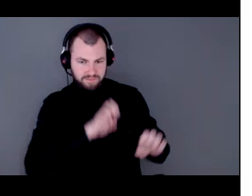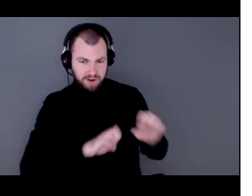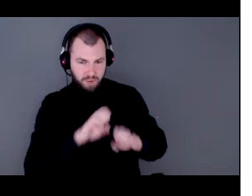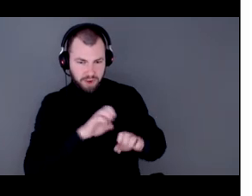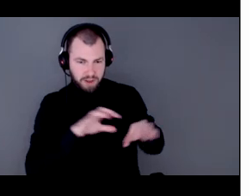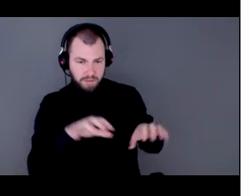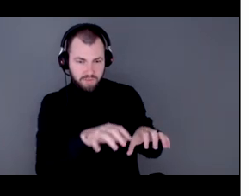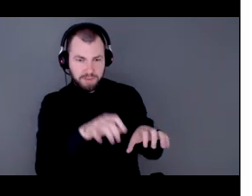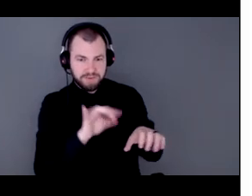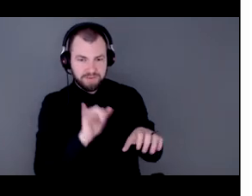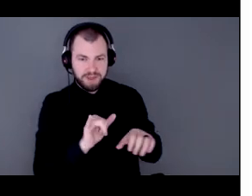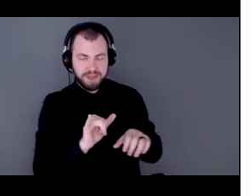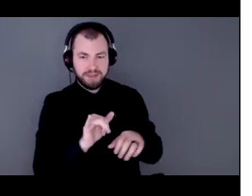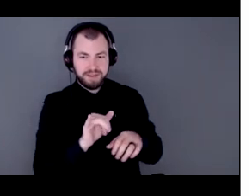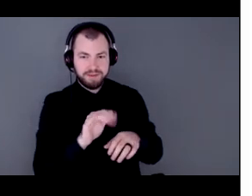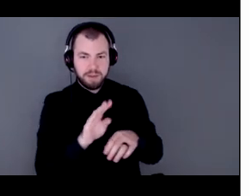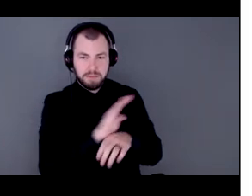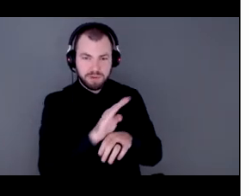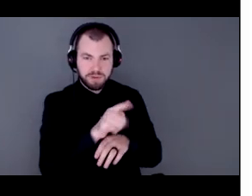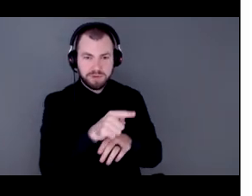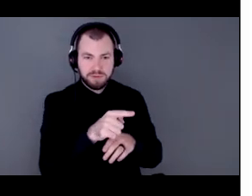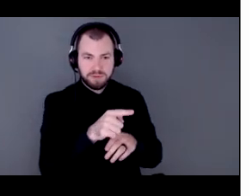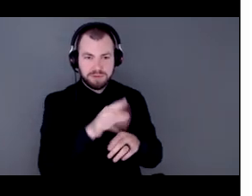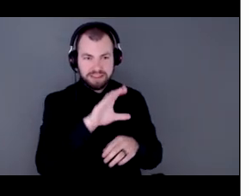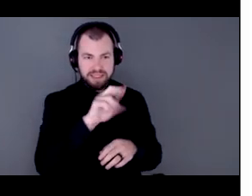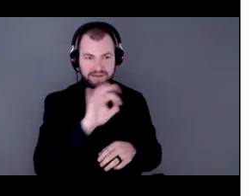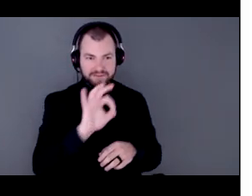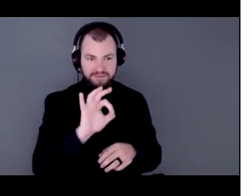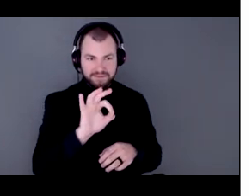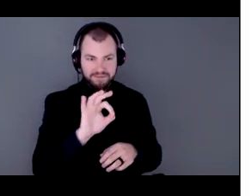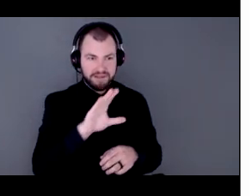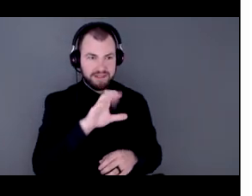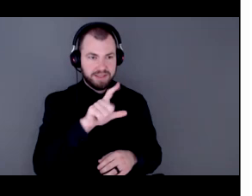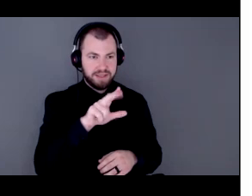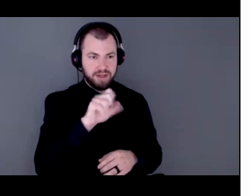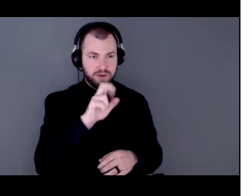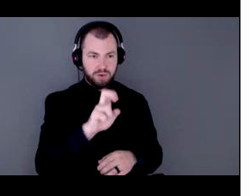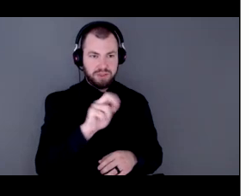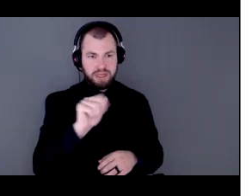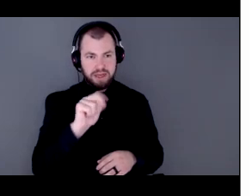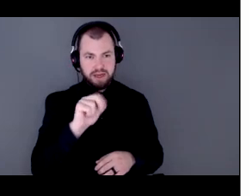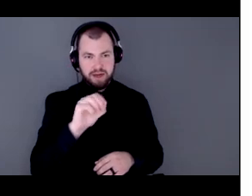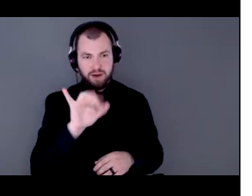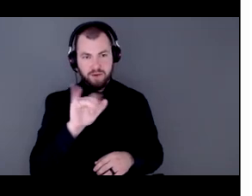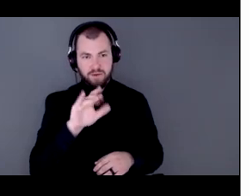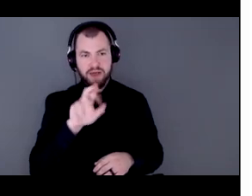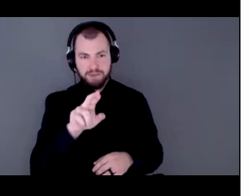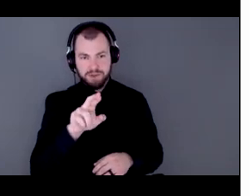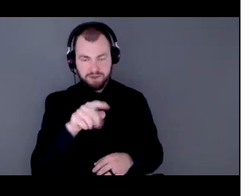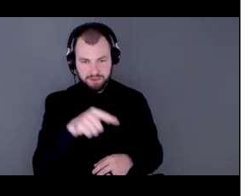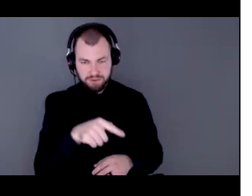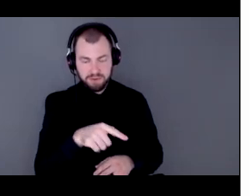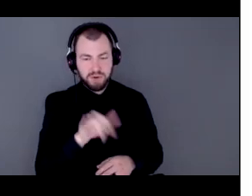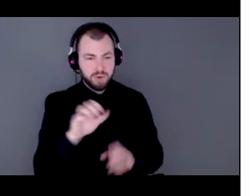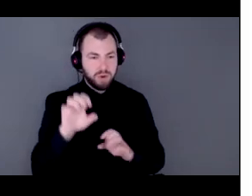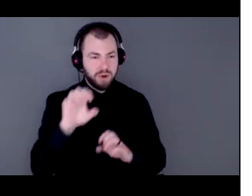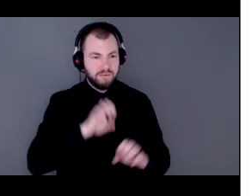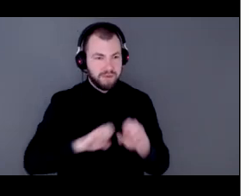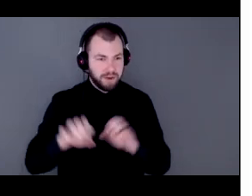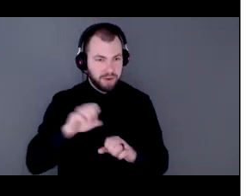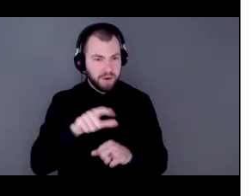commercial barrier coatings on CNF coated paper, which is cellulose nanofibers. And also we are evaluating alternatives to plastic